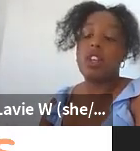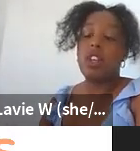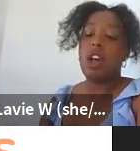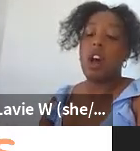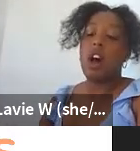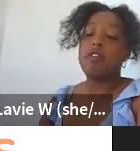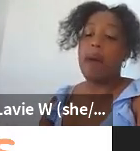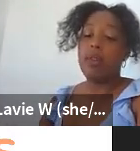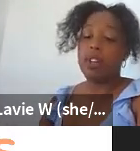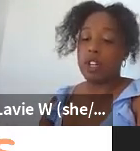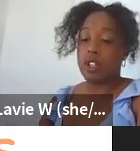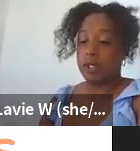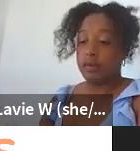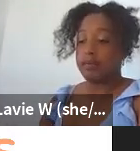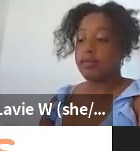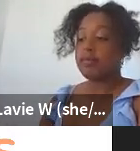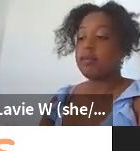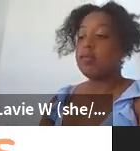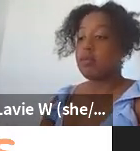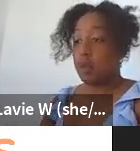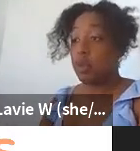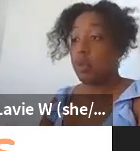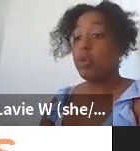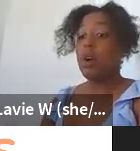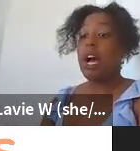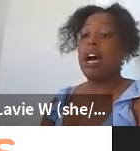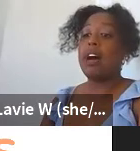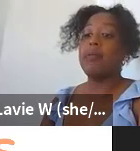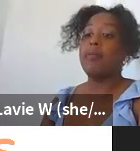position of power